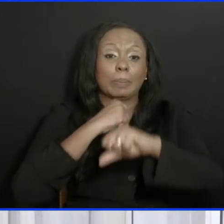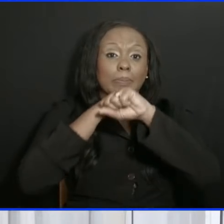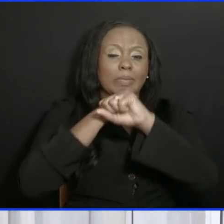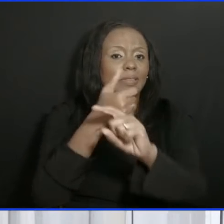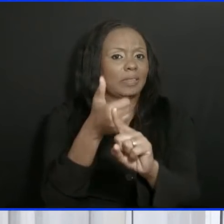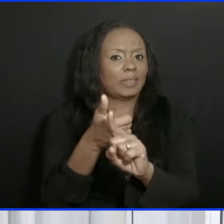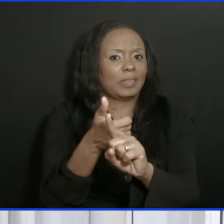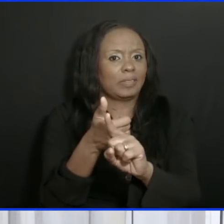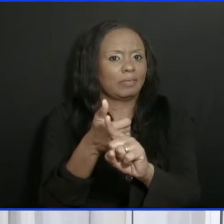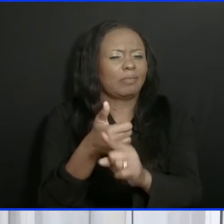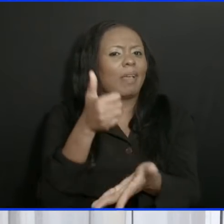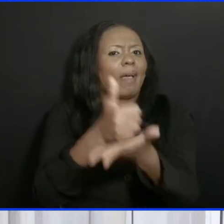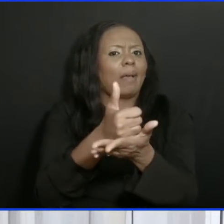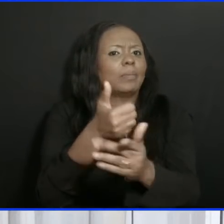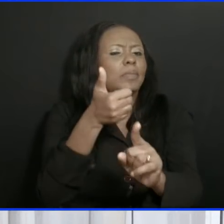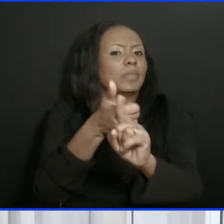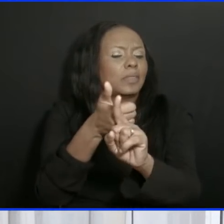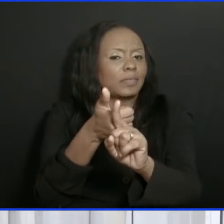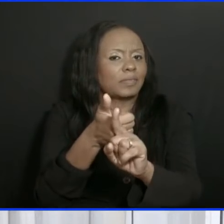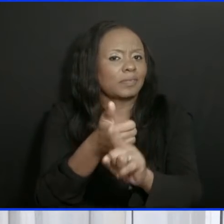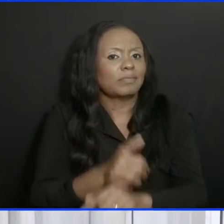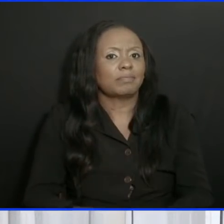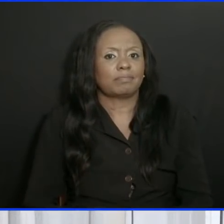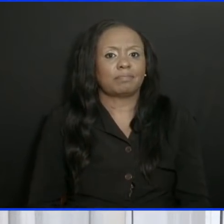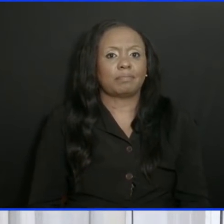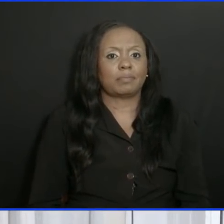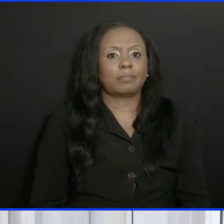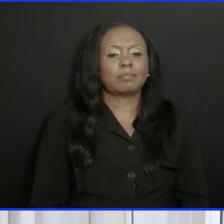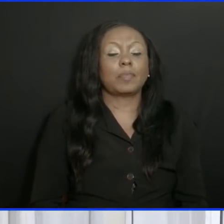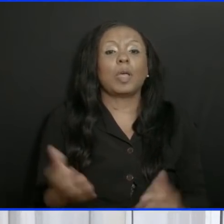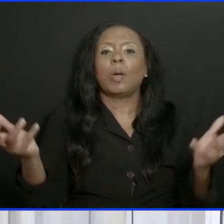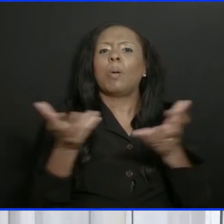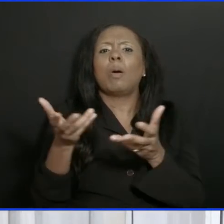yourself. The truth is that in almost every instance, we